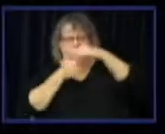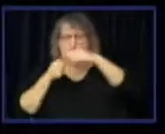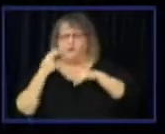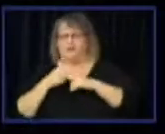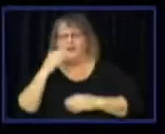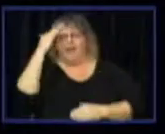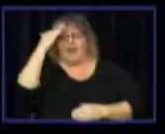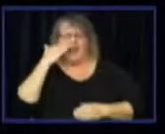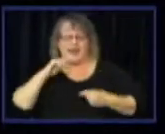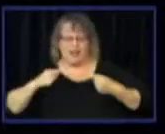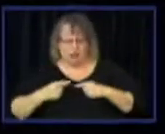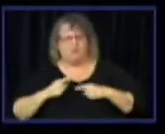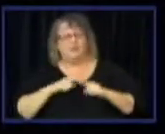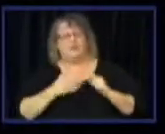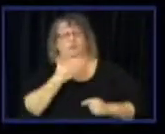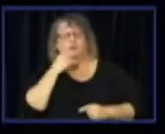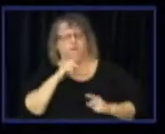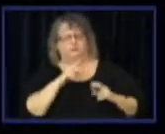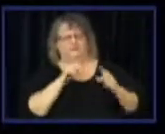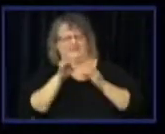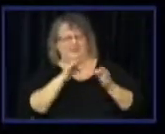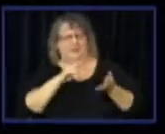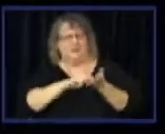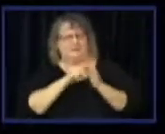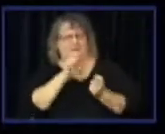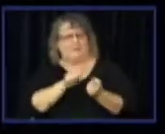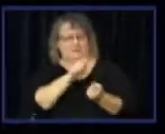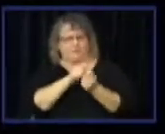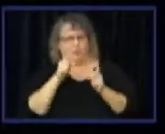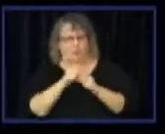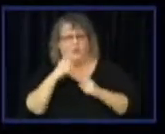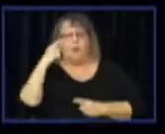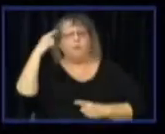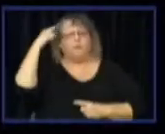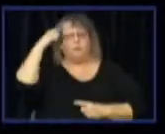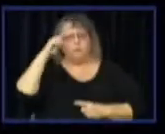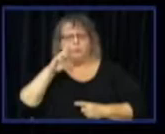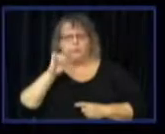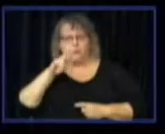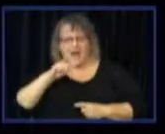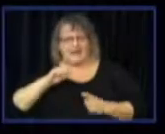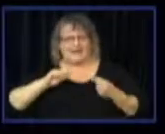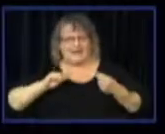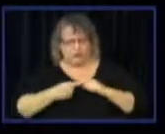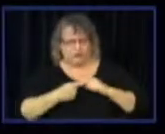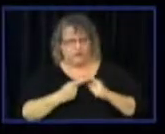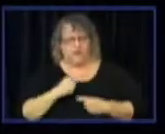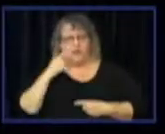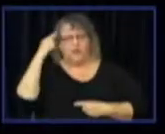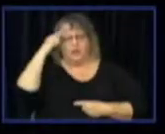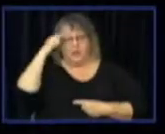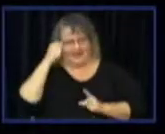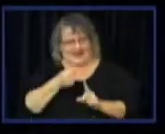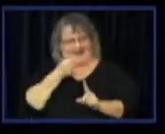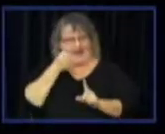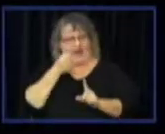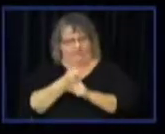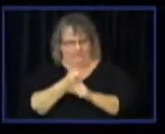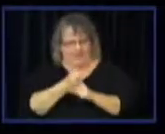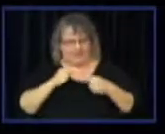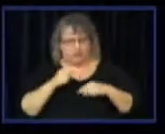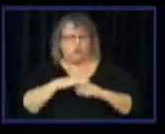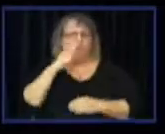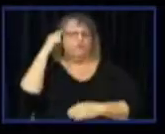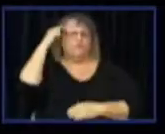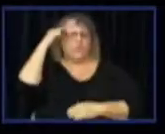it head injury, but it's best to kind of define it for what it is. It's a brain injury, and it's a mechanical impact injury to the